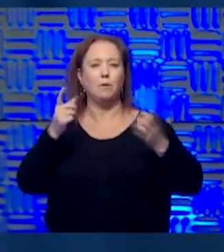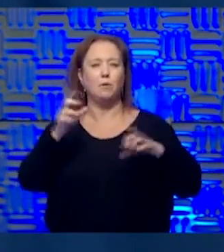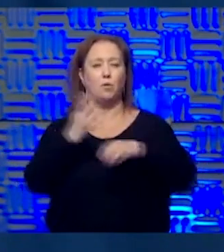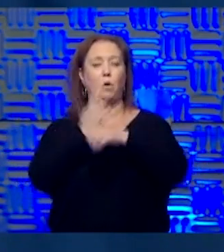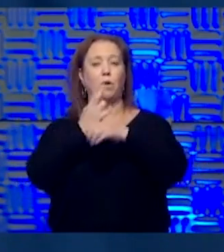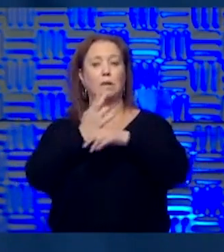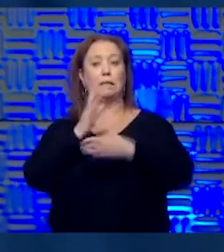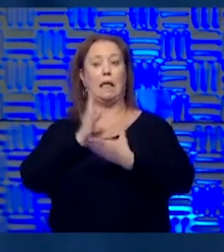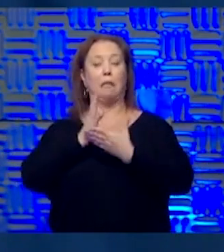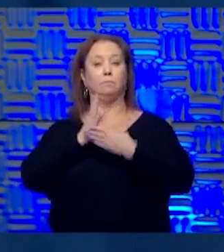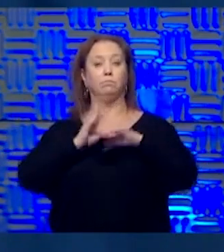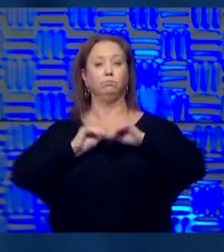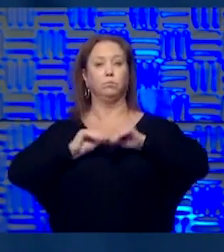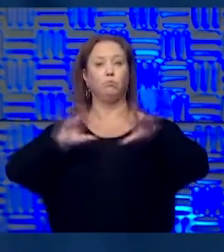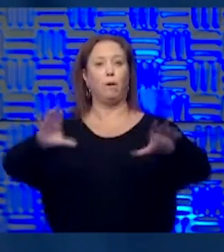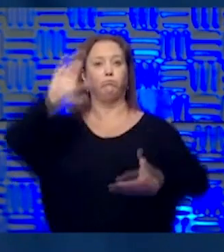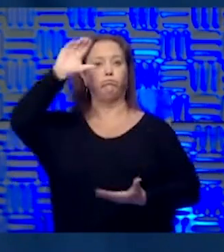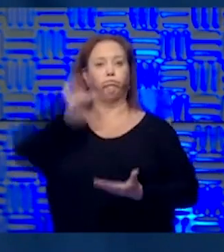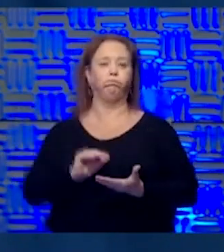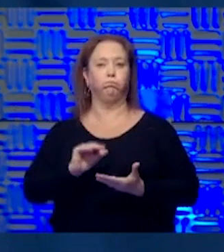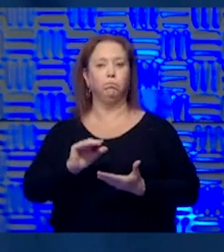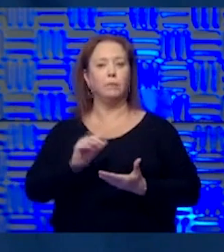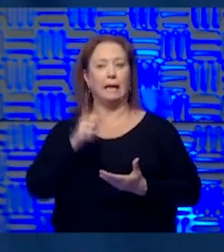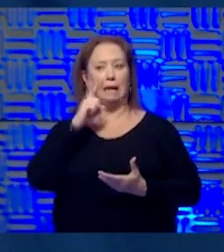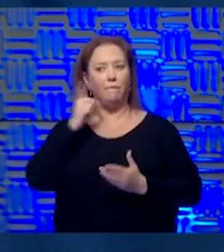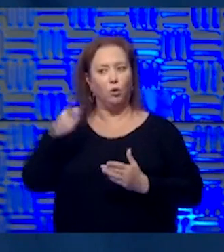the spread to other people should you be